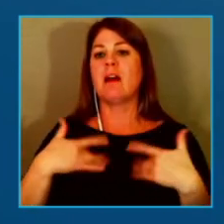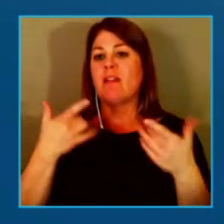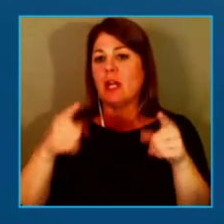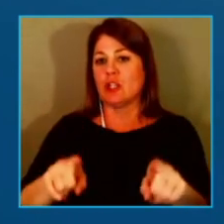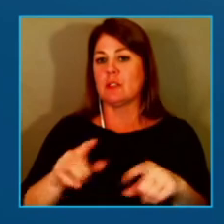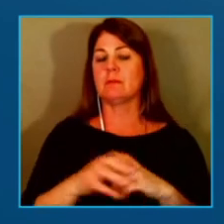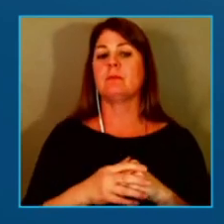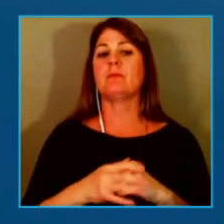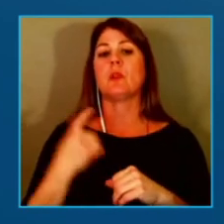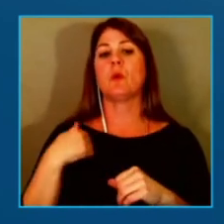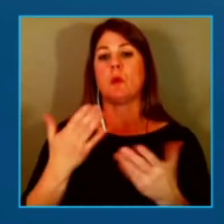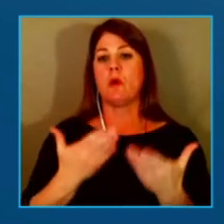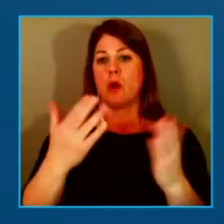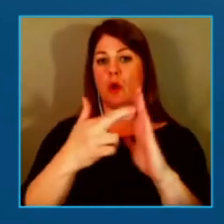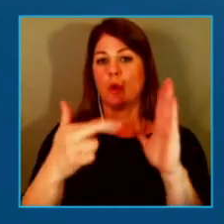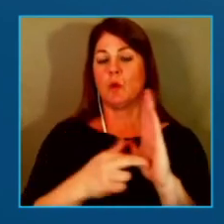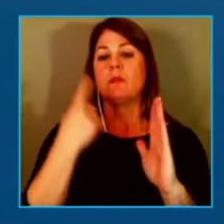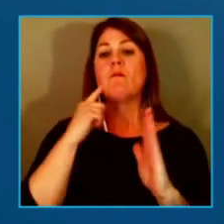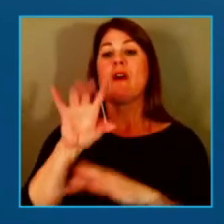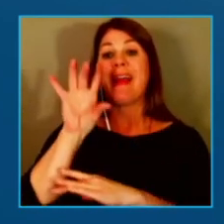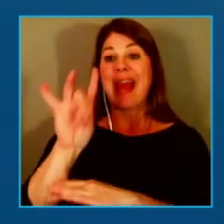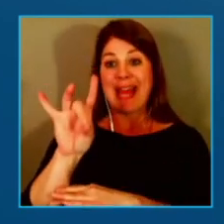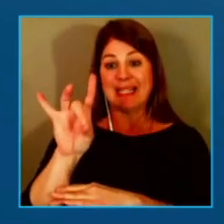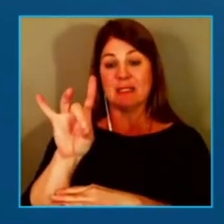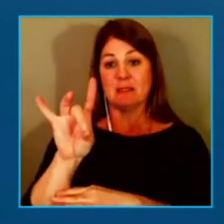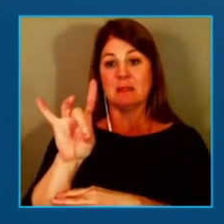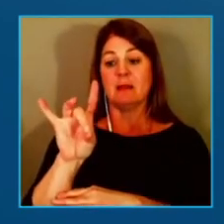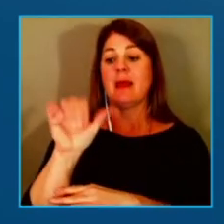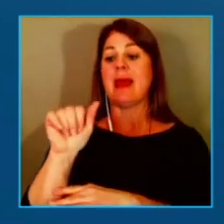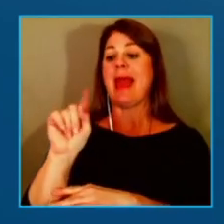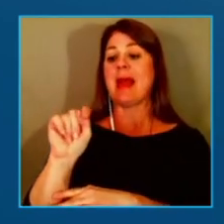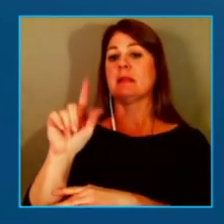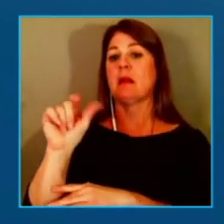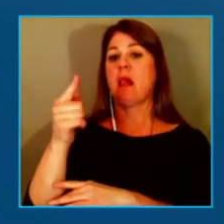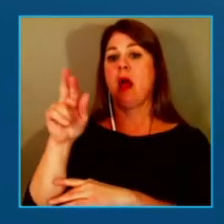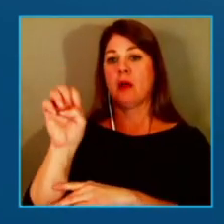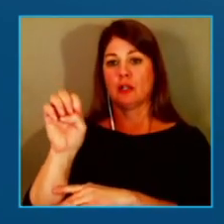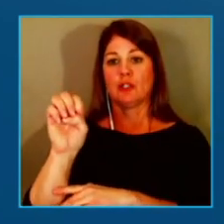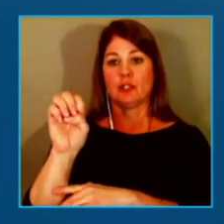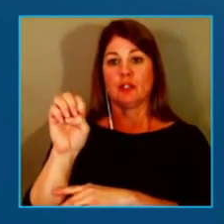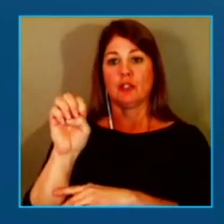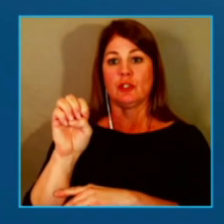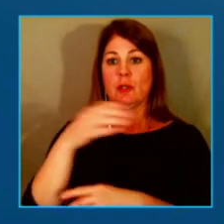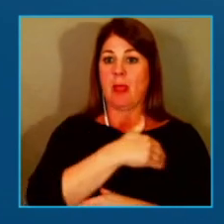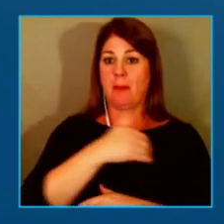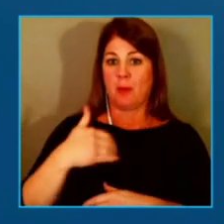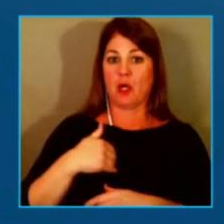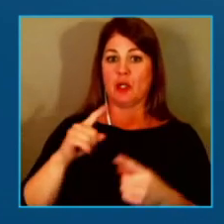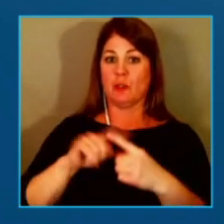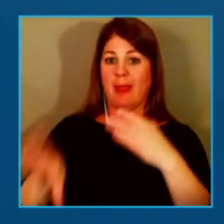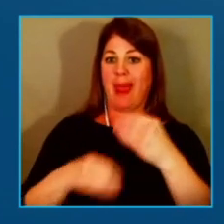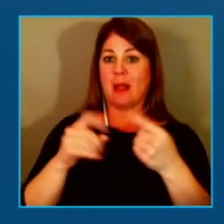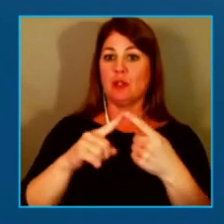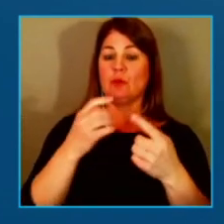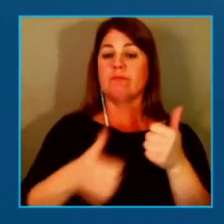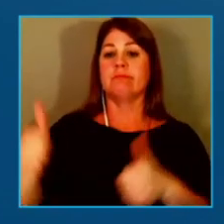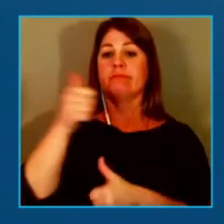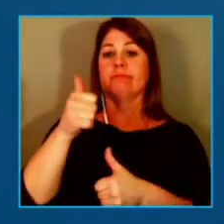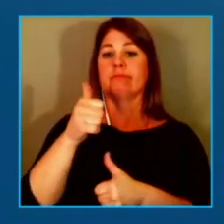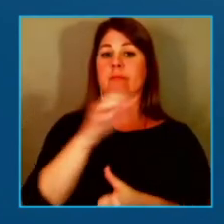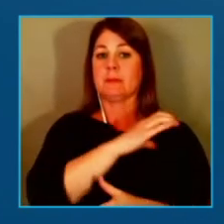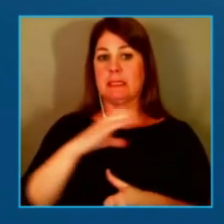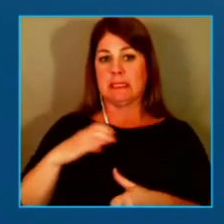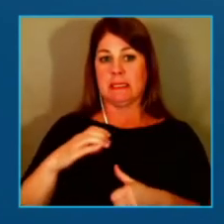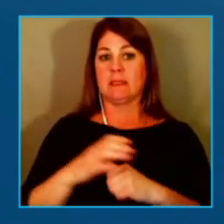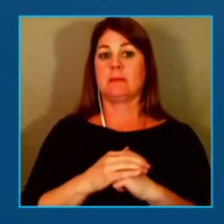that provide for 8 at-large diversity members to be added to the executive committee. All 3 of our